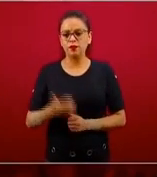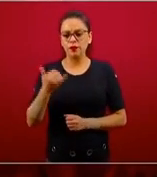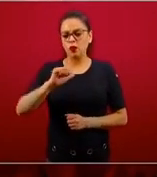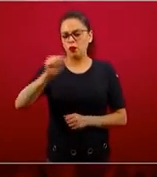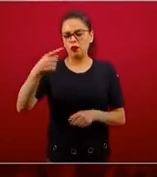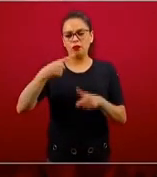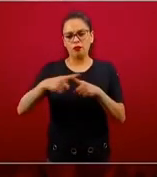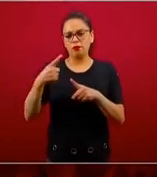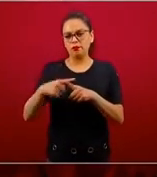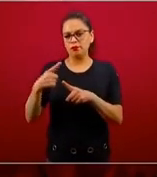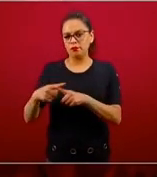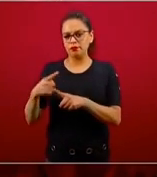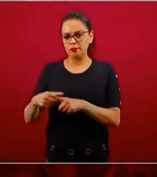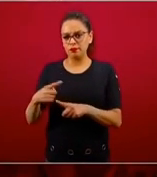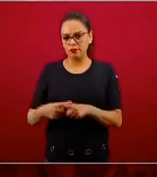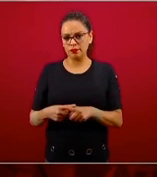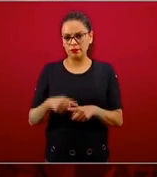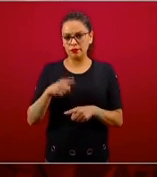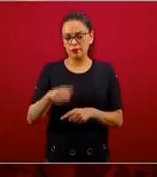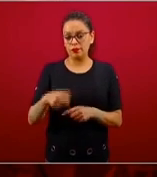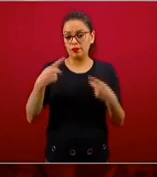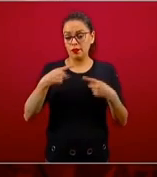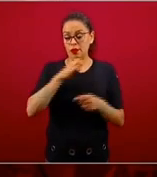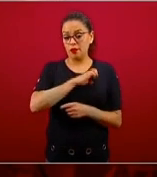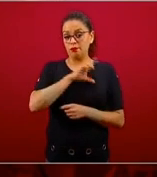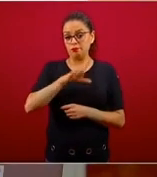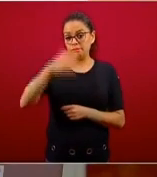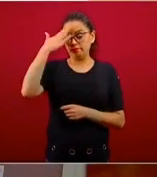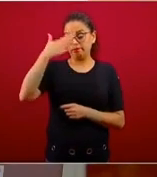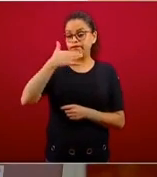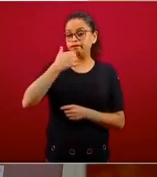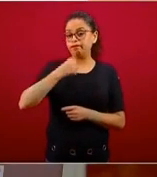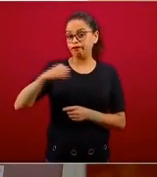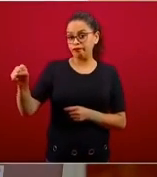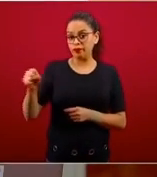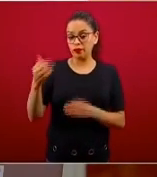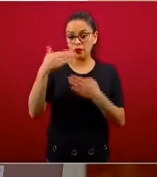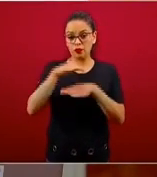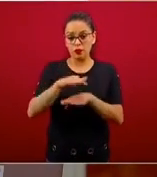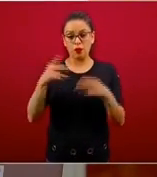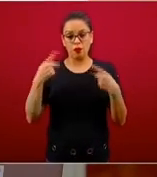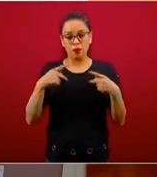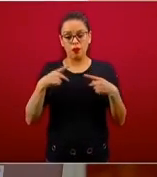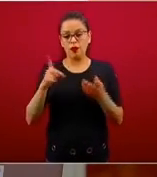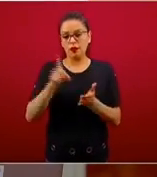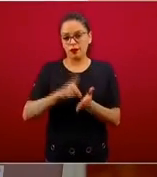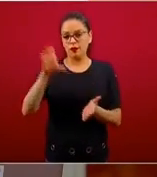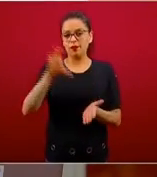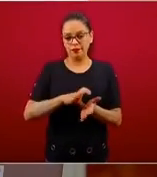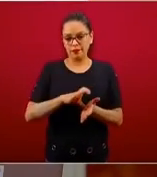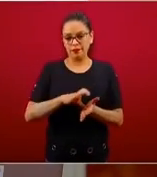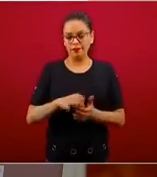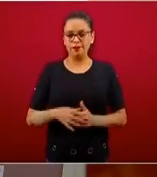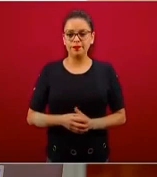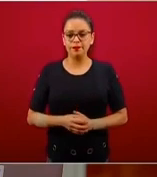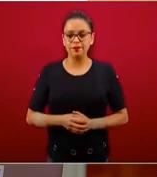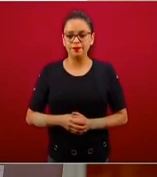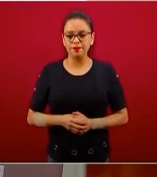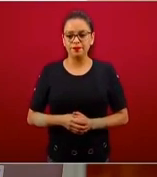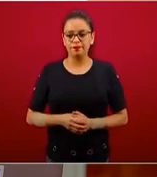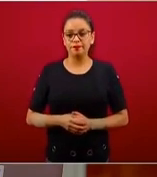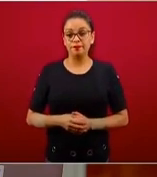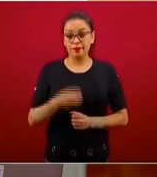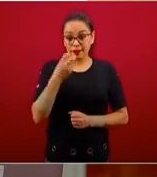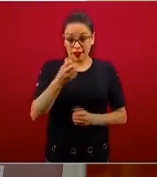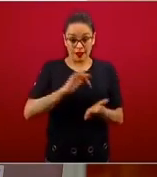other collectives. de en la And mayoría we also de have personas specialists con desarrollo. Esta who know how guía